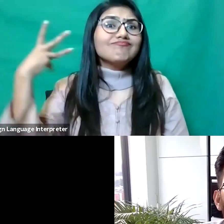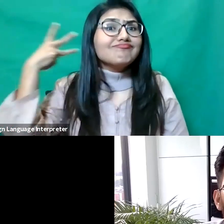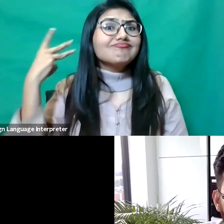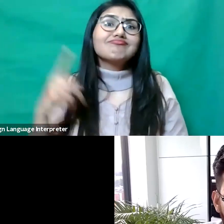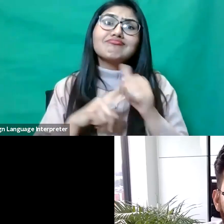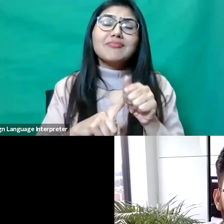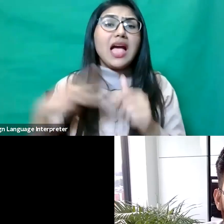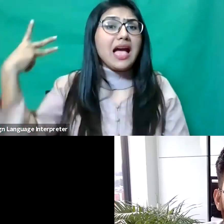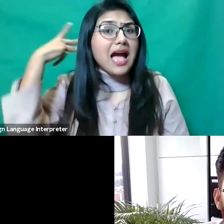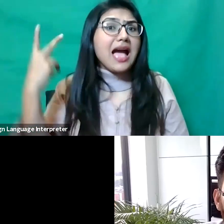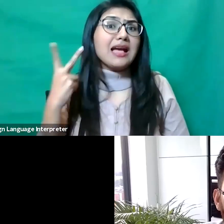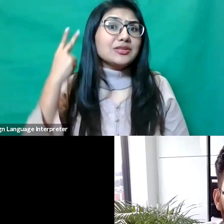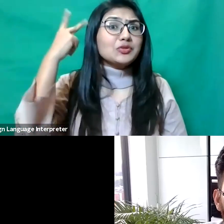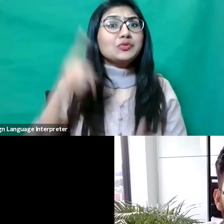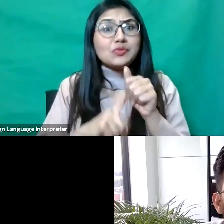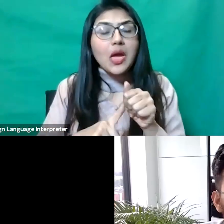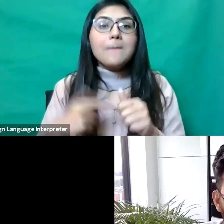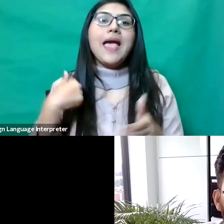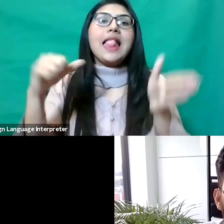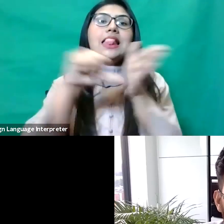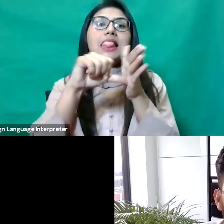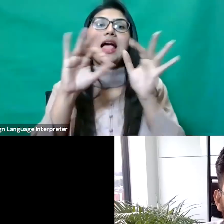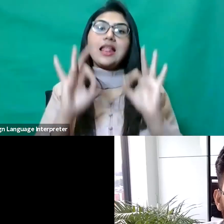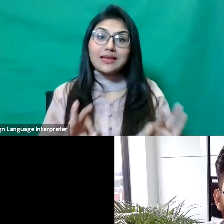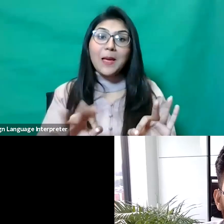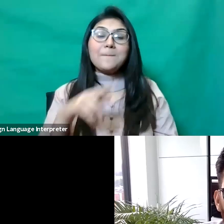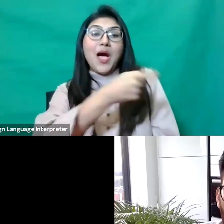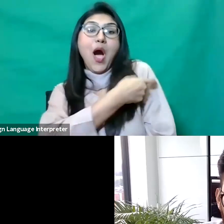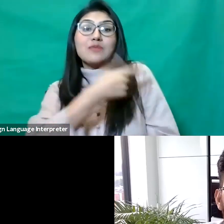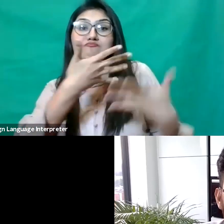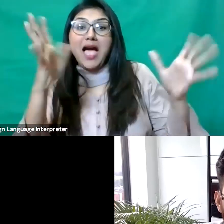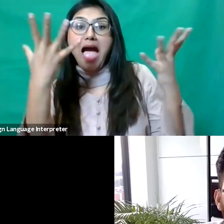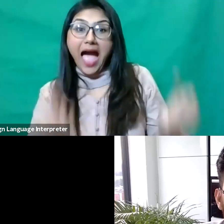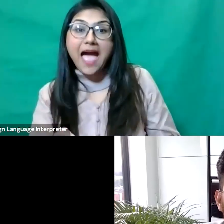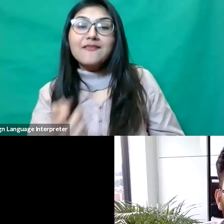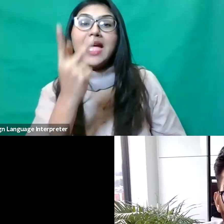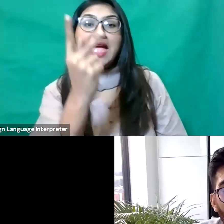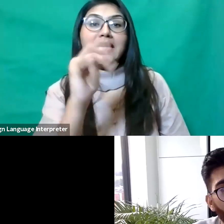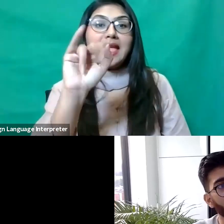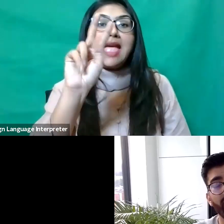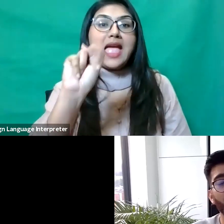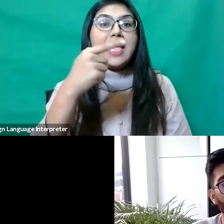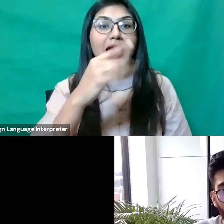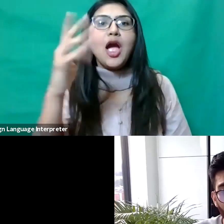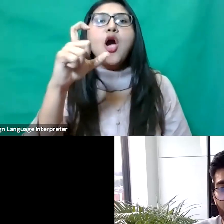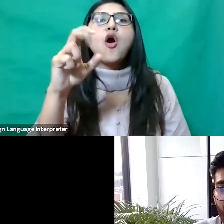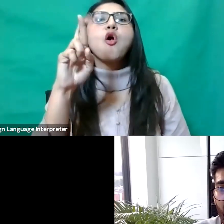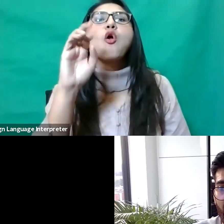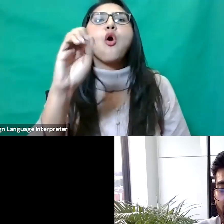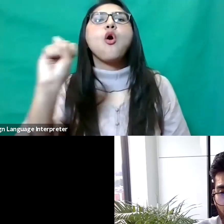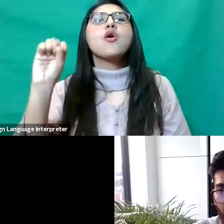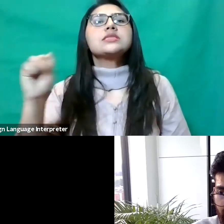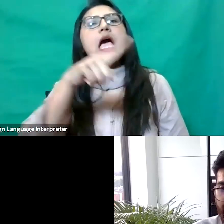So I got mine done in London at King's Cross Hospital. Right, yeah. I mean,